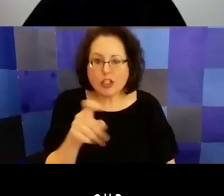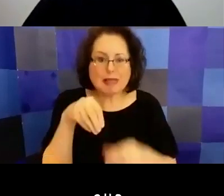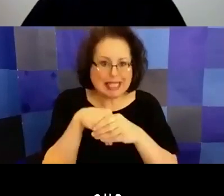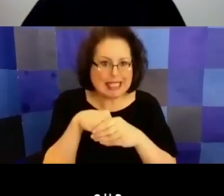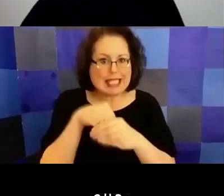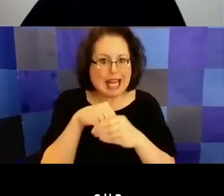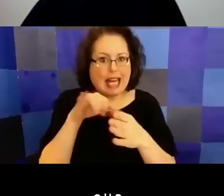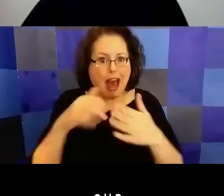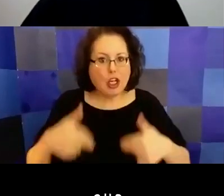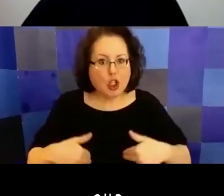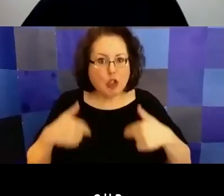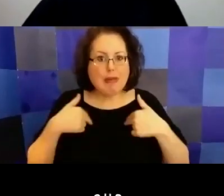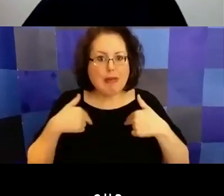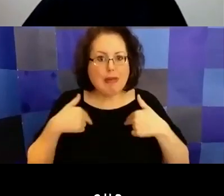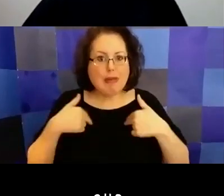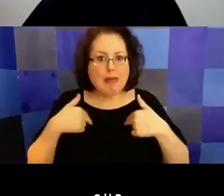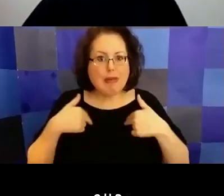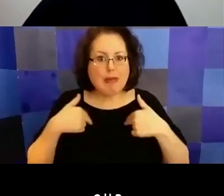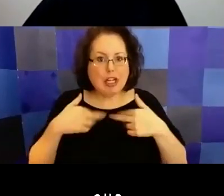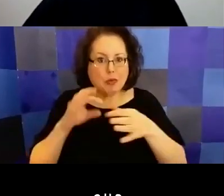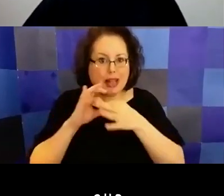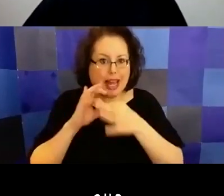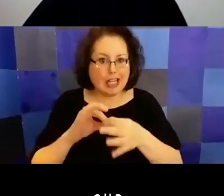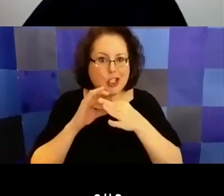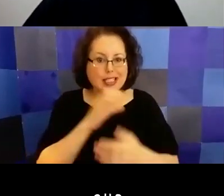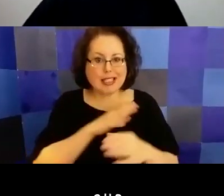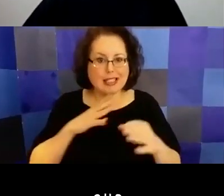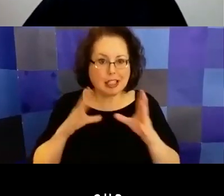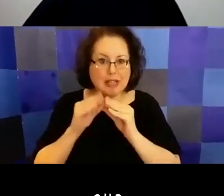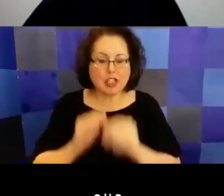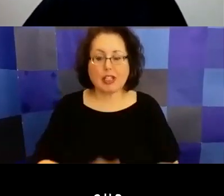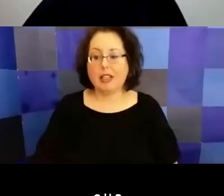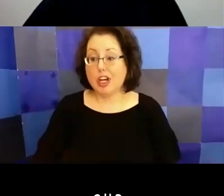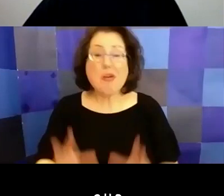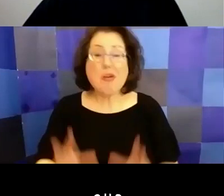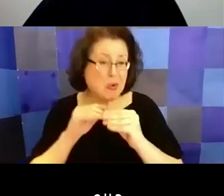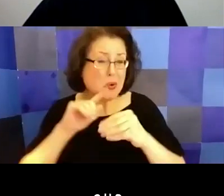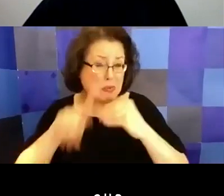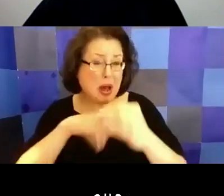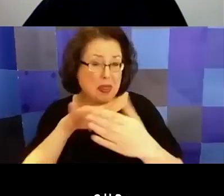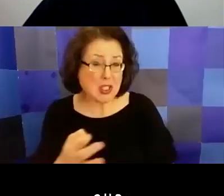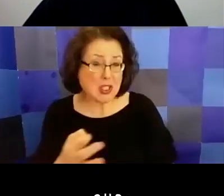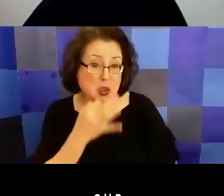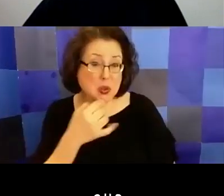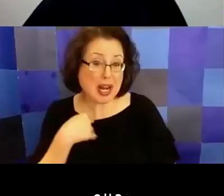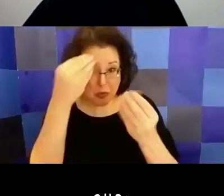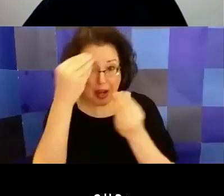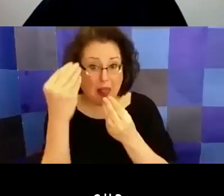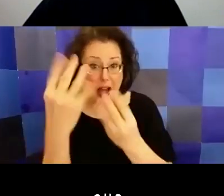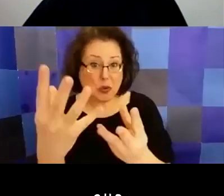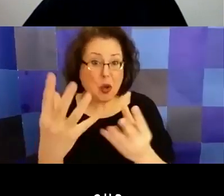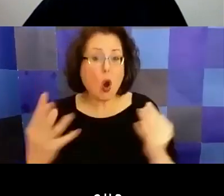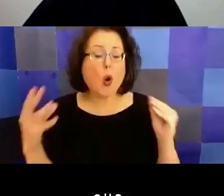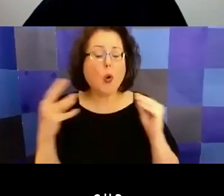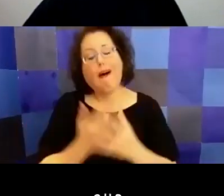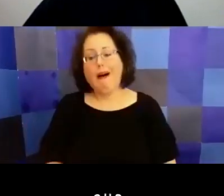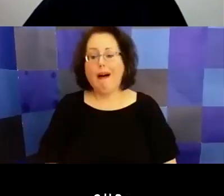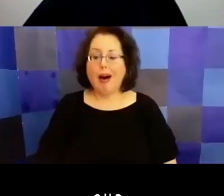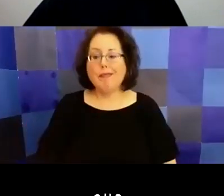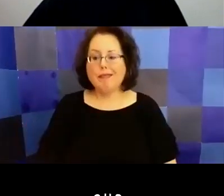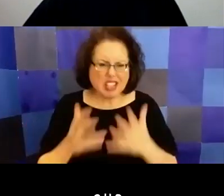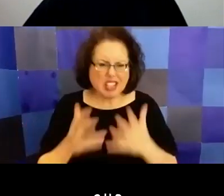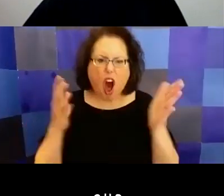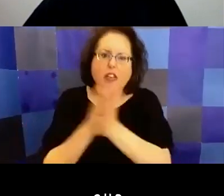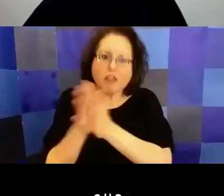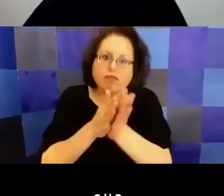Commission. So more on that soon. I just wanted to let you know that there are a lot of momentum, actually. A lot has